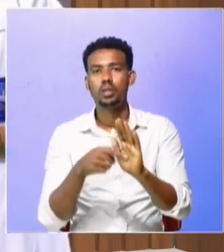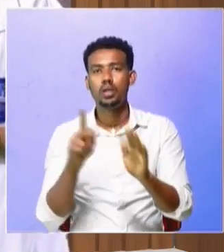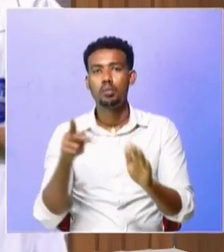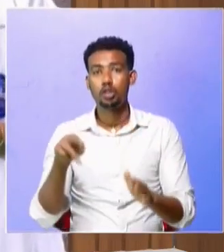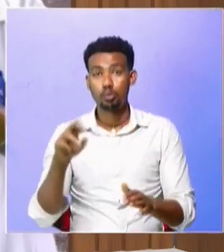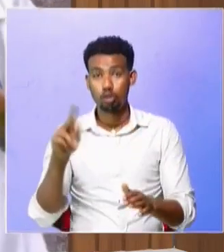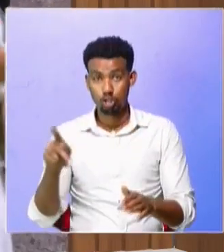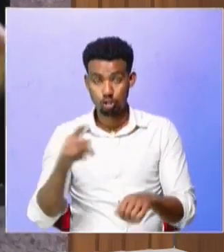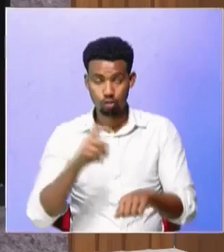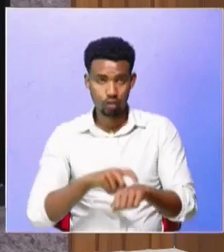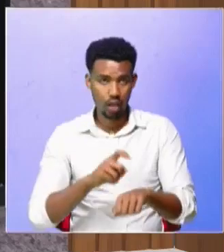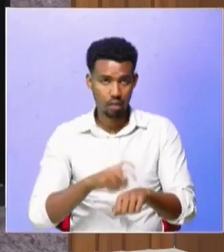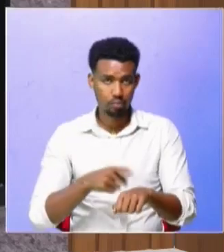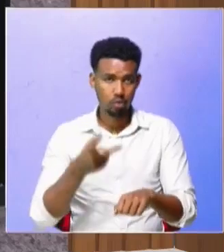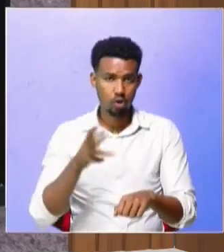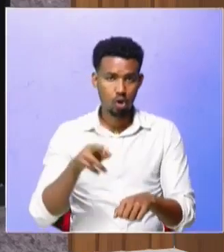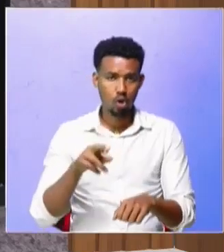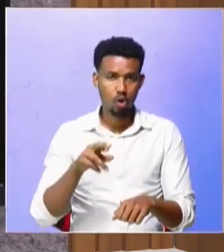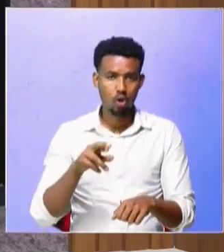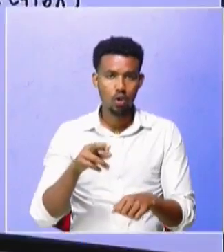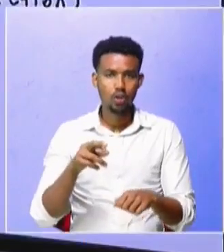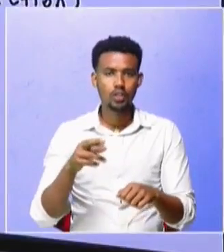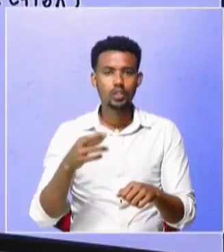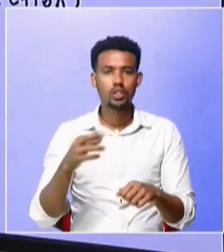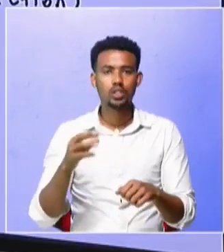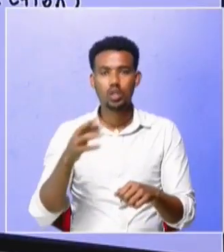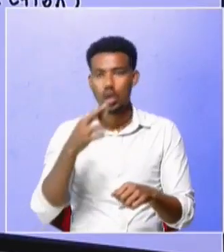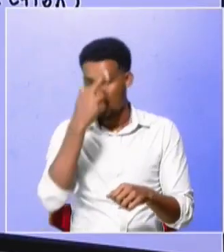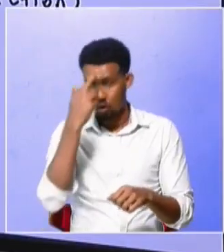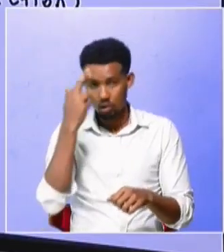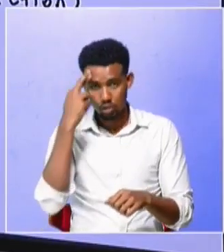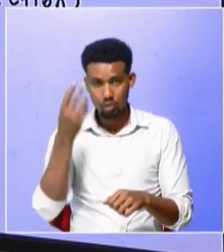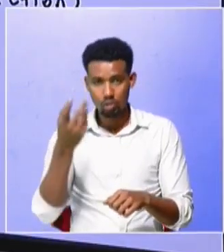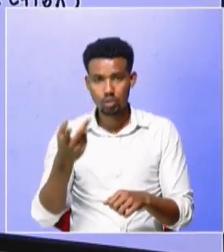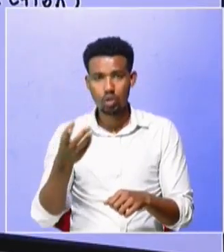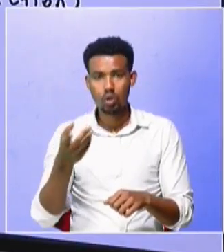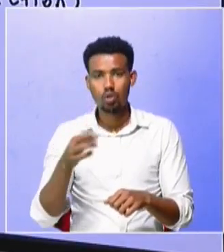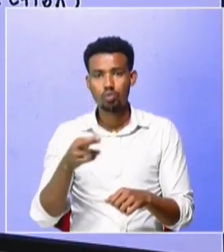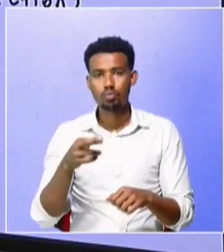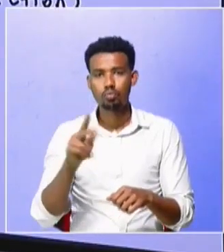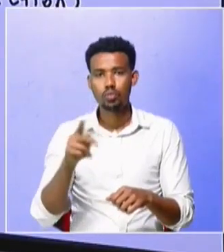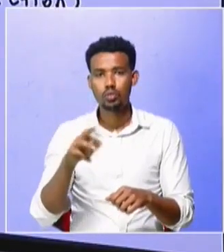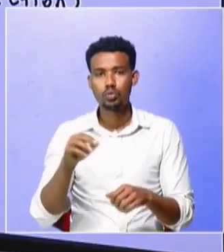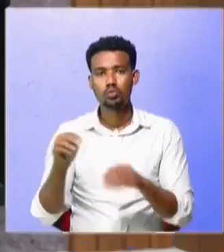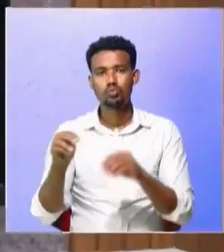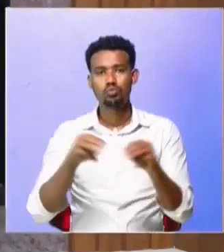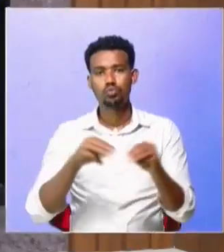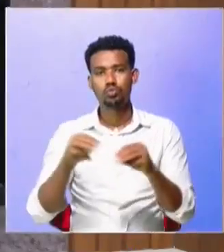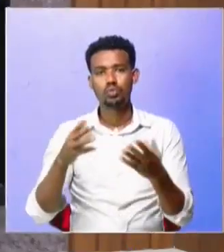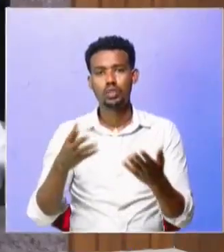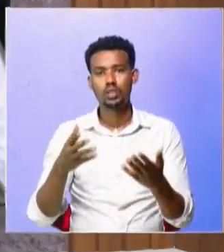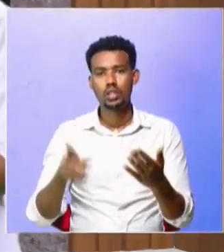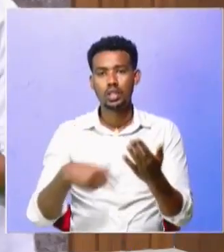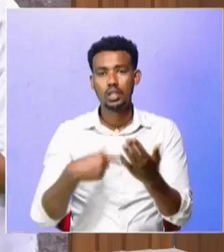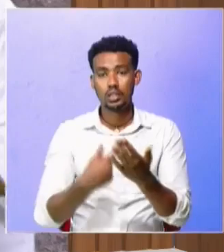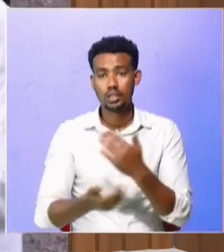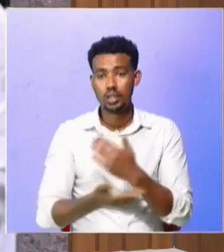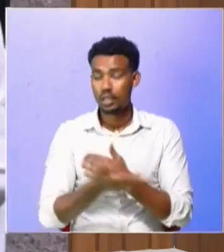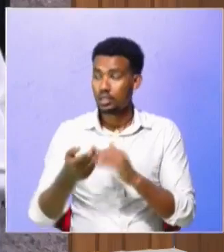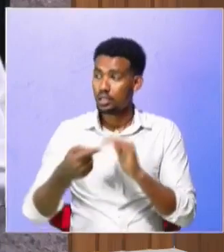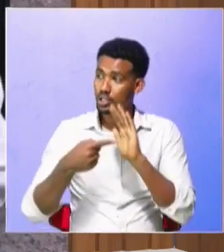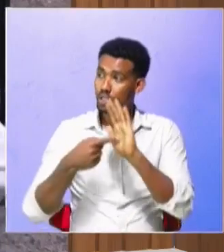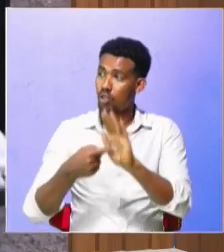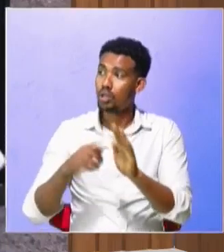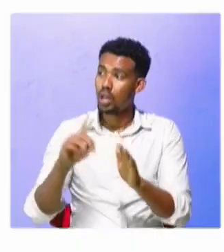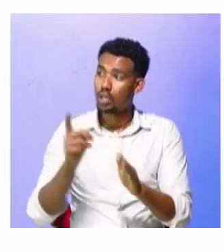time, preposition of cause, or preposition of movement? In this case, it is showing